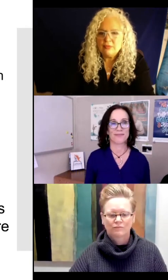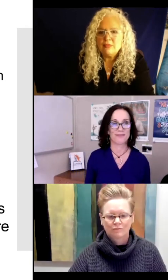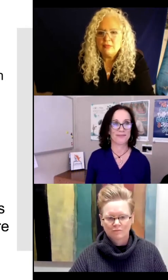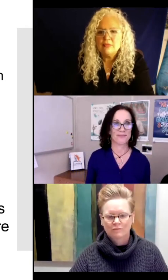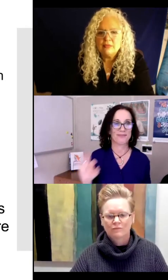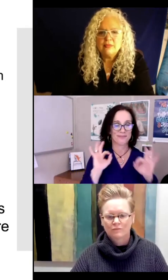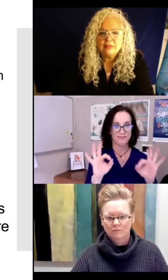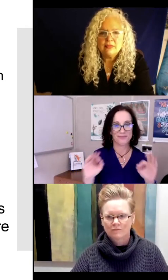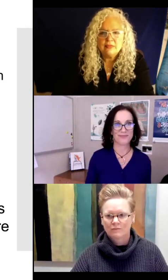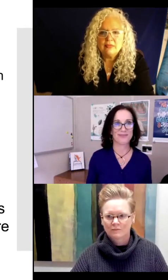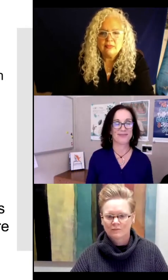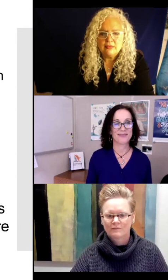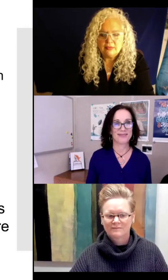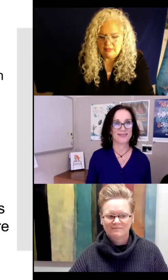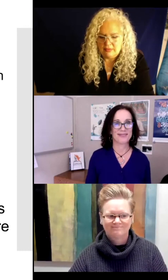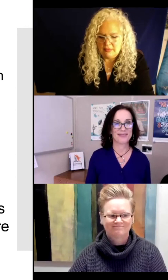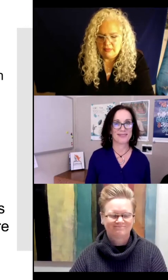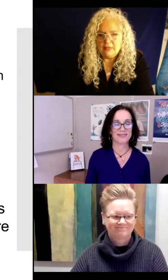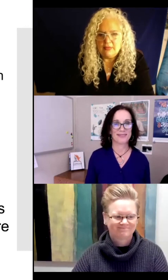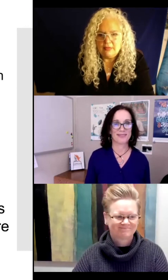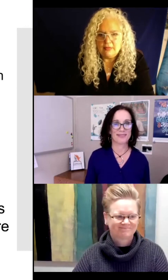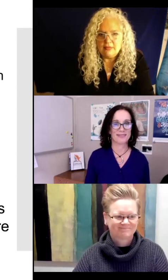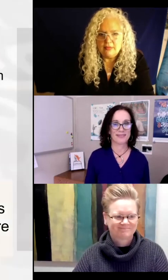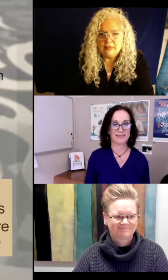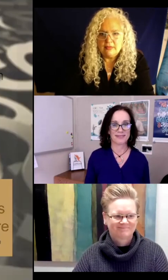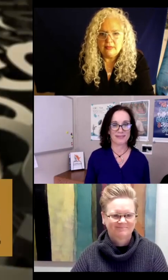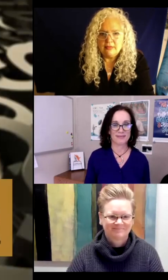families. Okay.